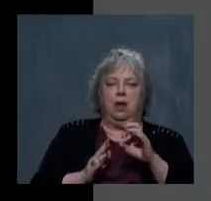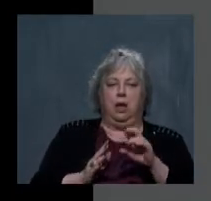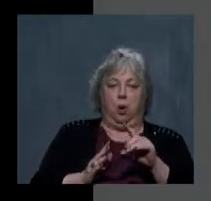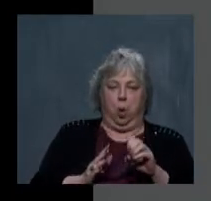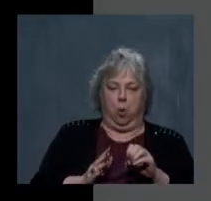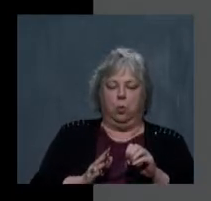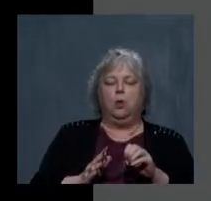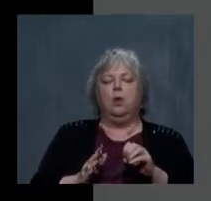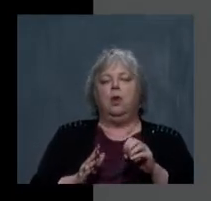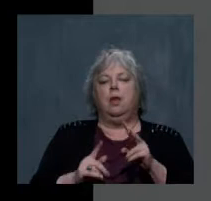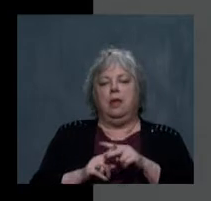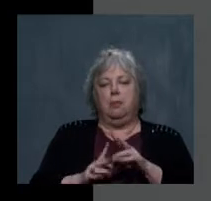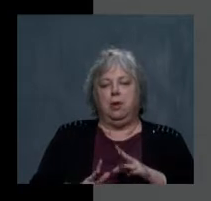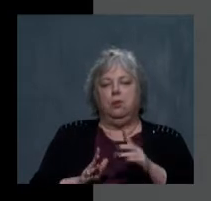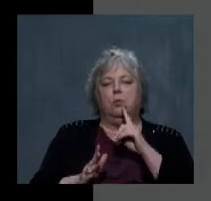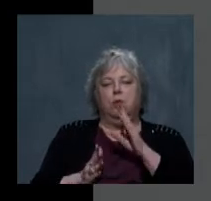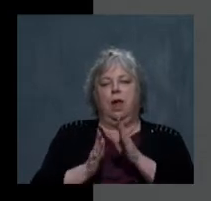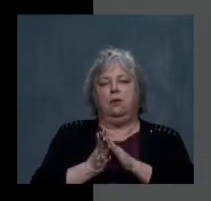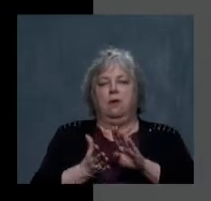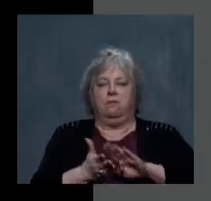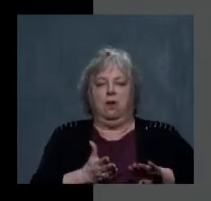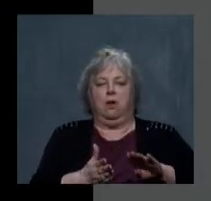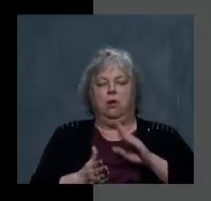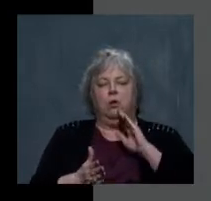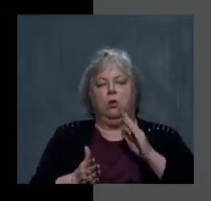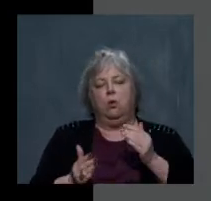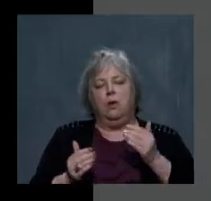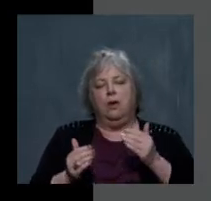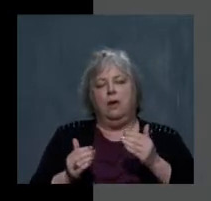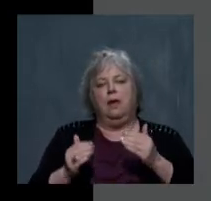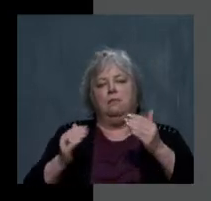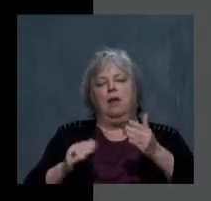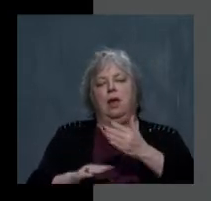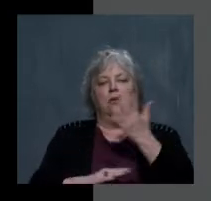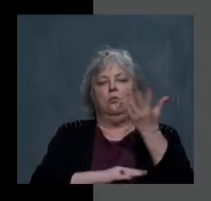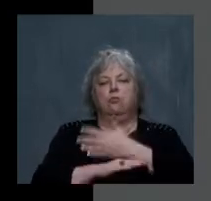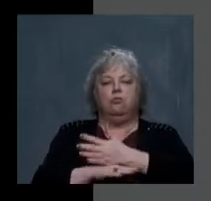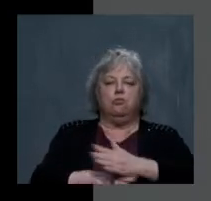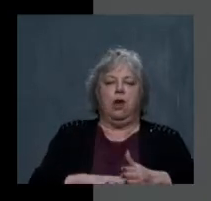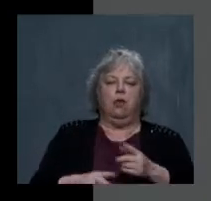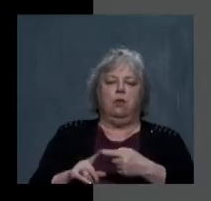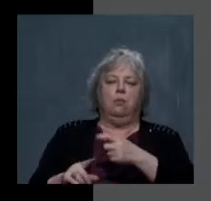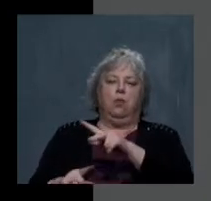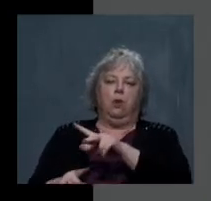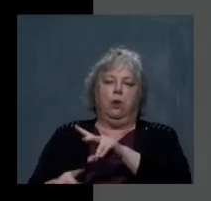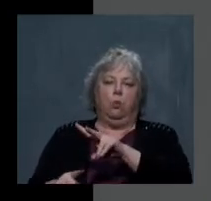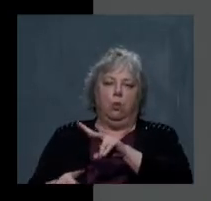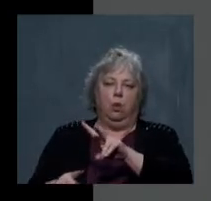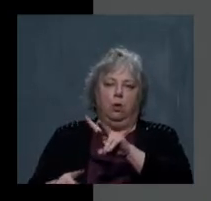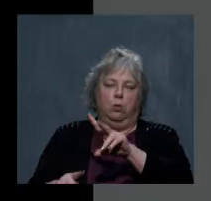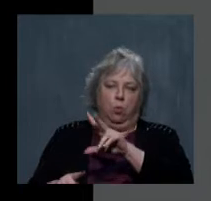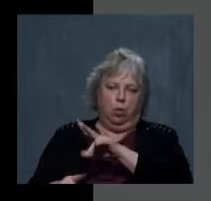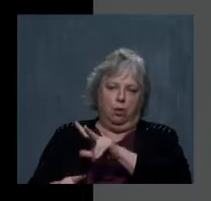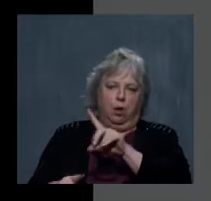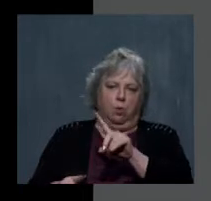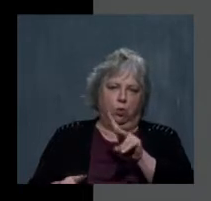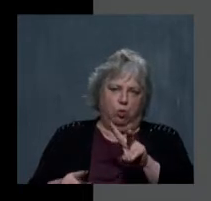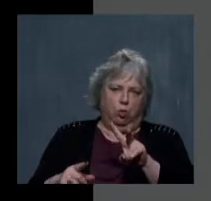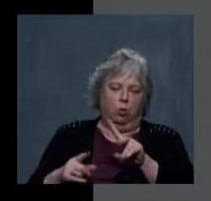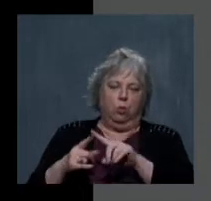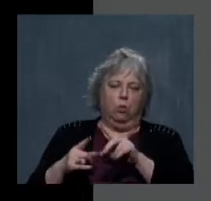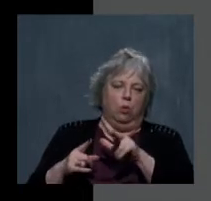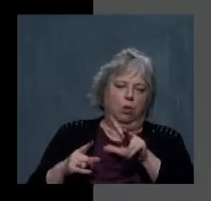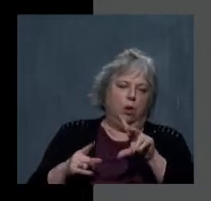application. The applicant is requesting a variance to advance grade phase 31-2 through 31-5 with the issuance of a grading permit